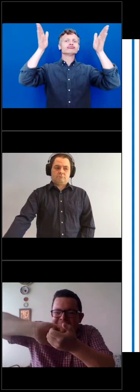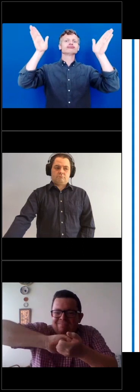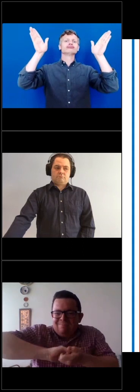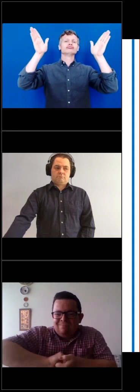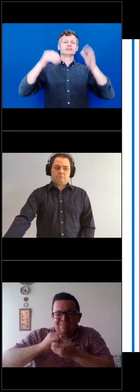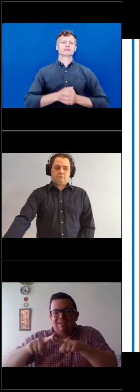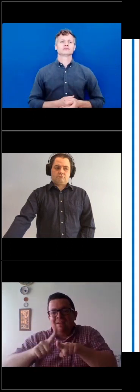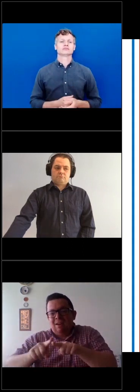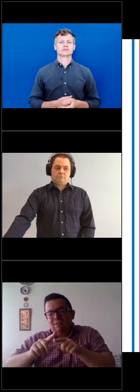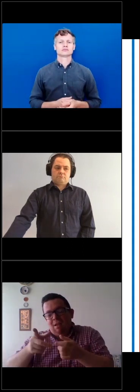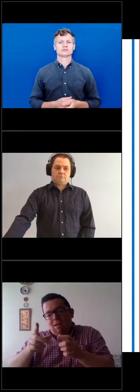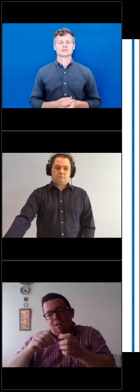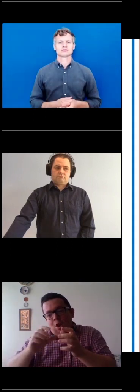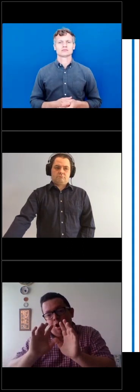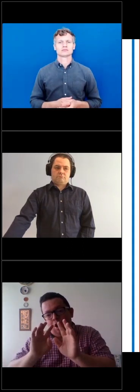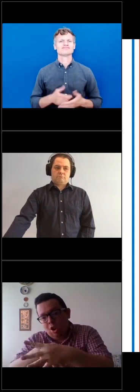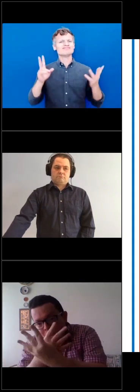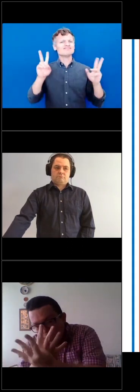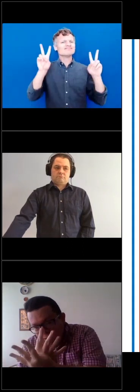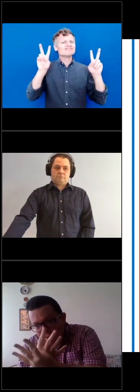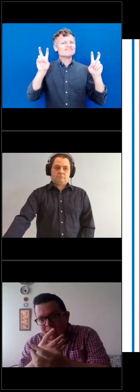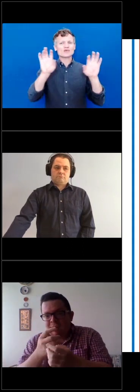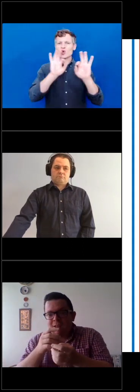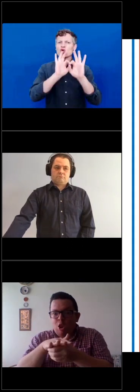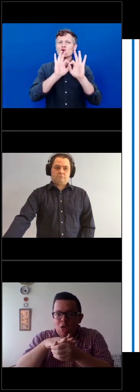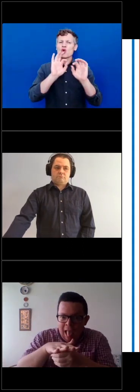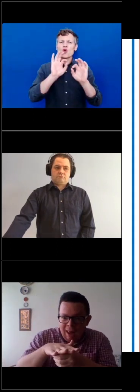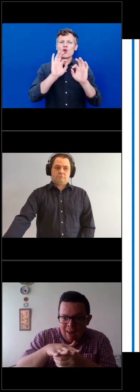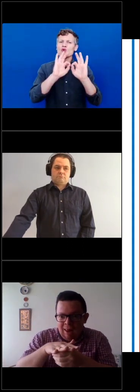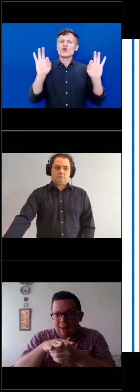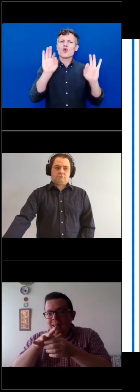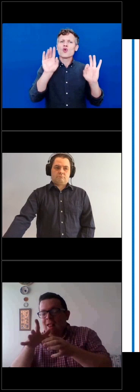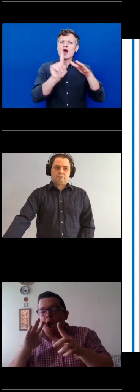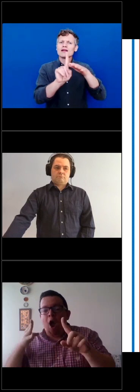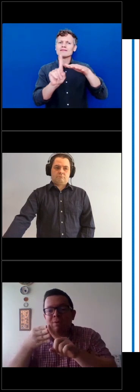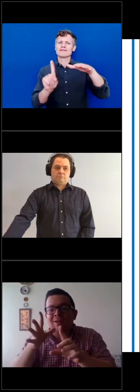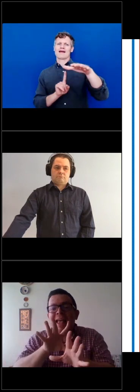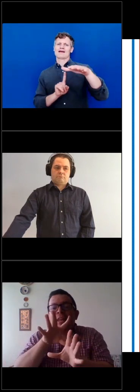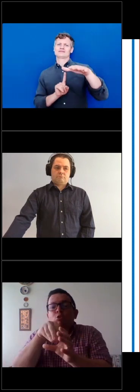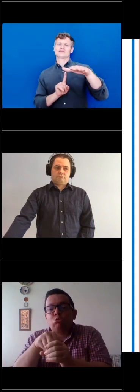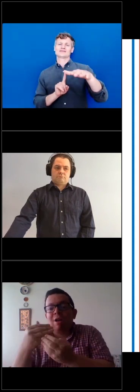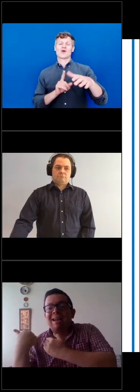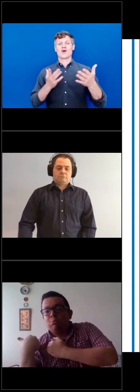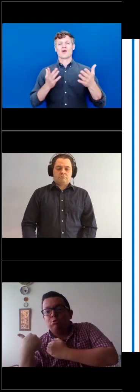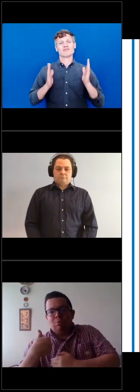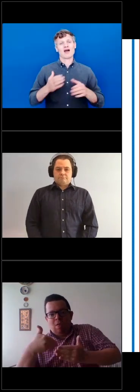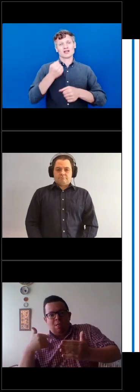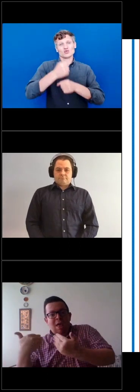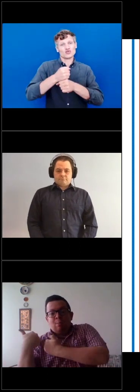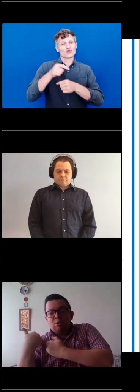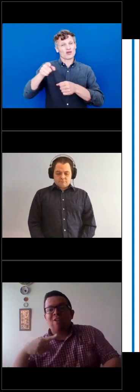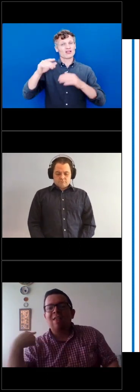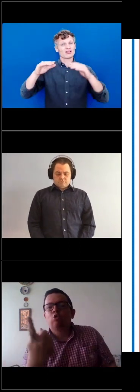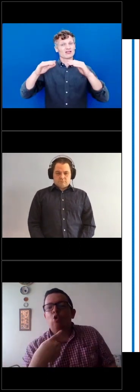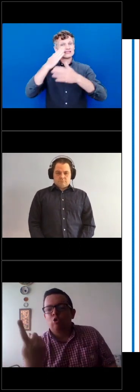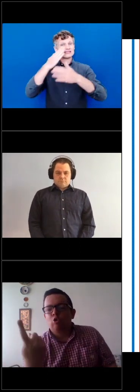all know, that leave no one behind. So we need to work with OPDs, clusters, the government, so